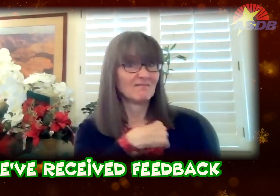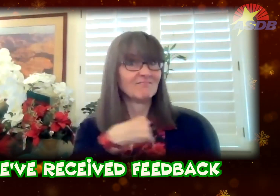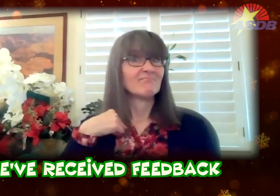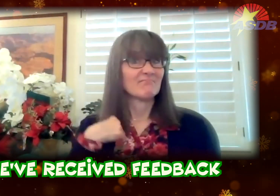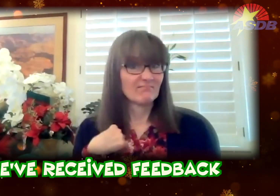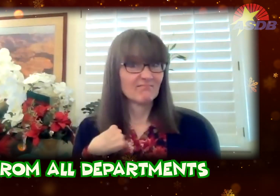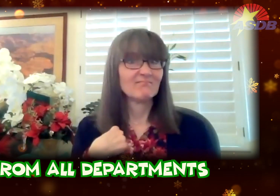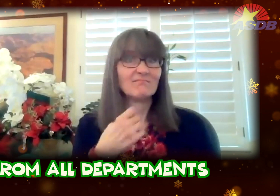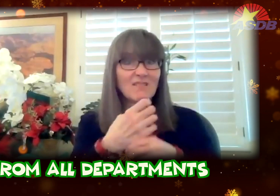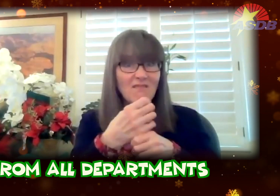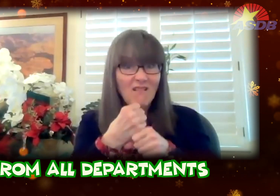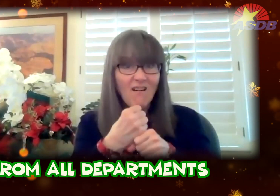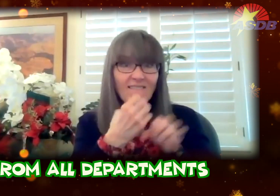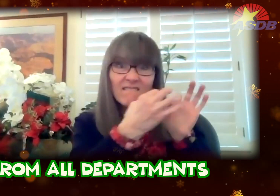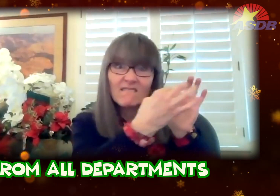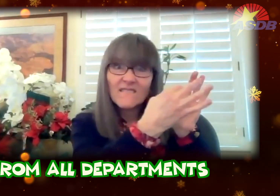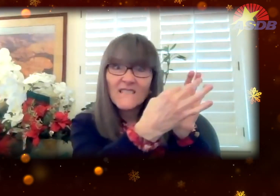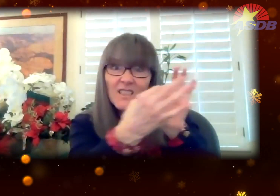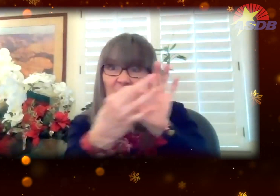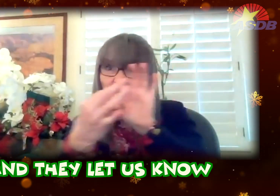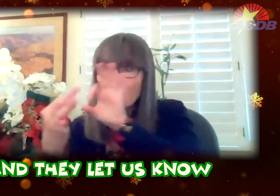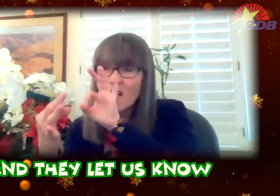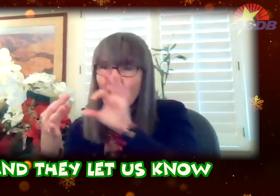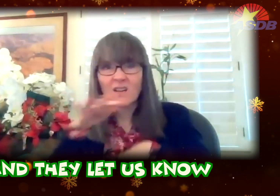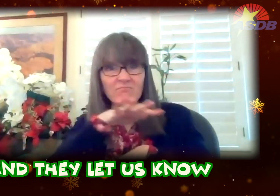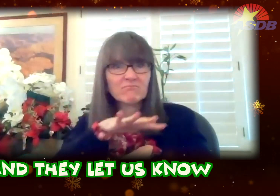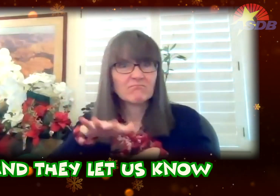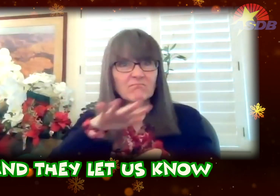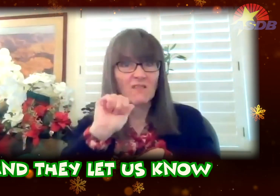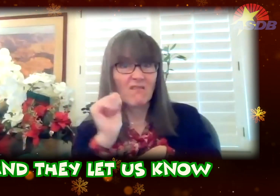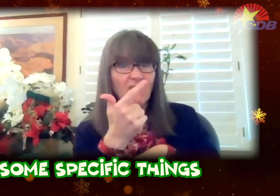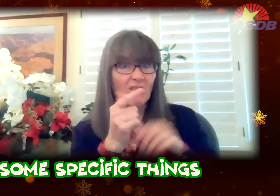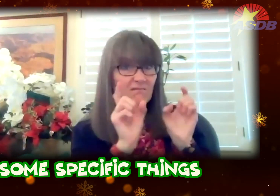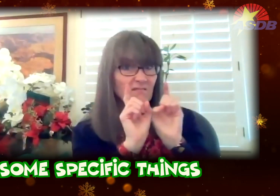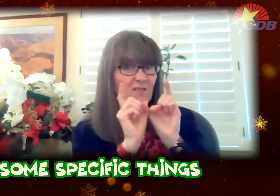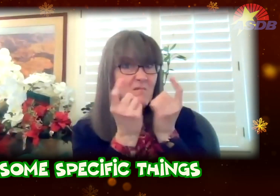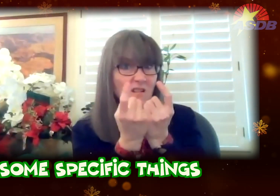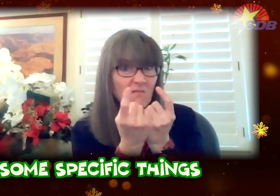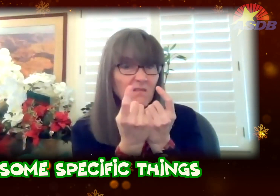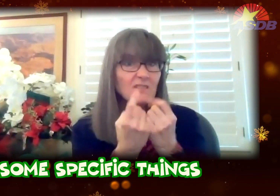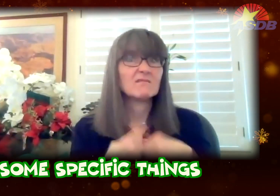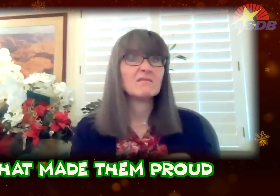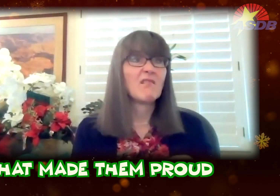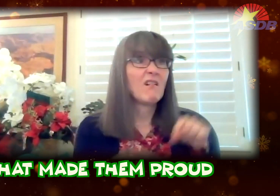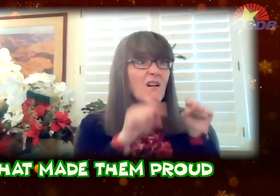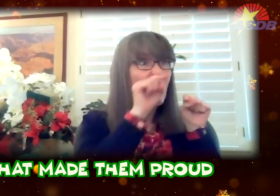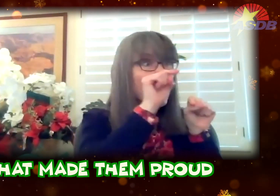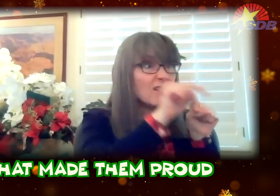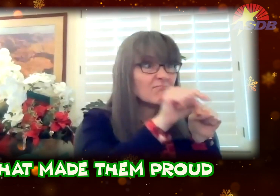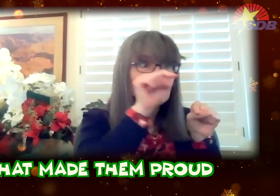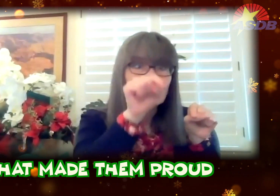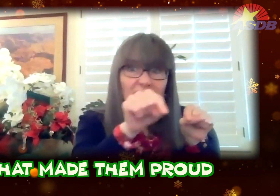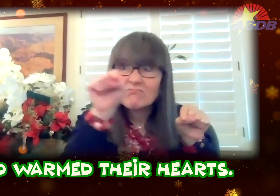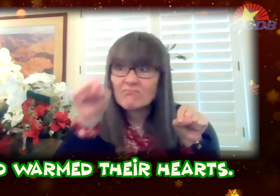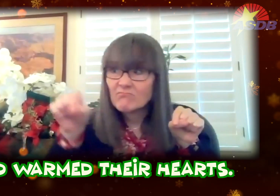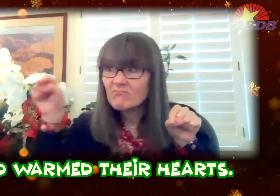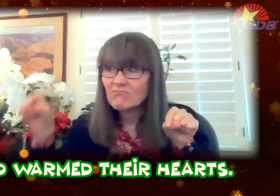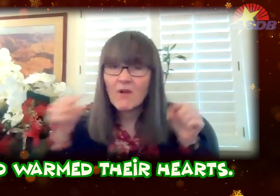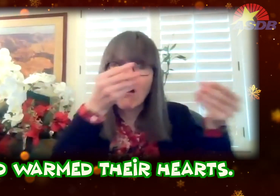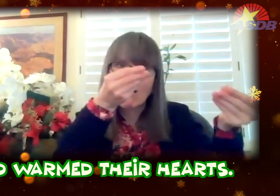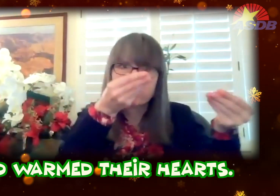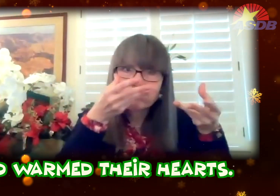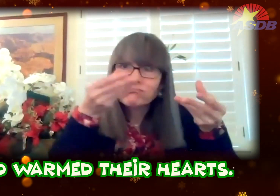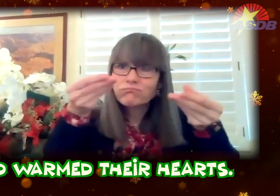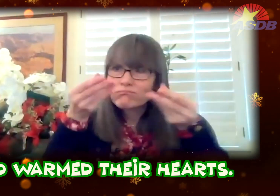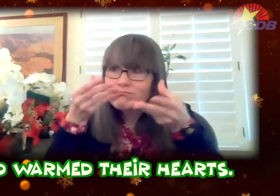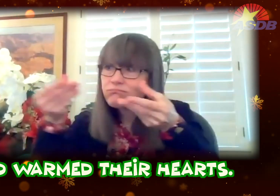We've received feedback from all departments, and they let us know some specific things that made them proud